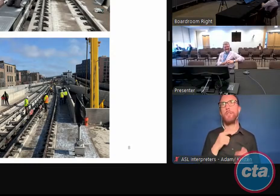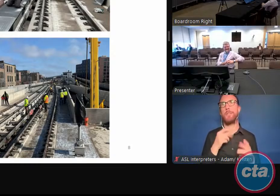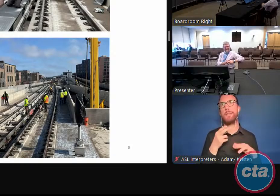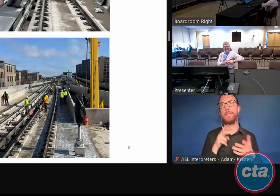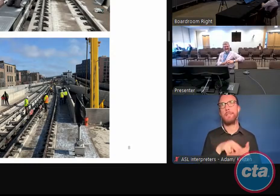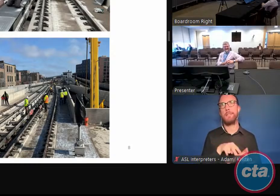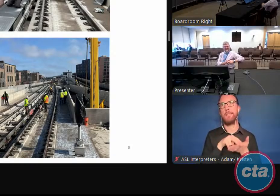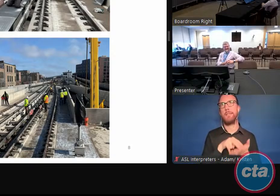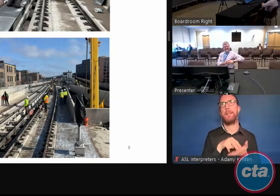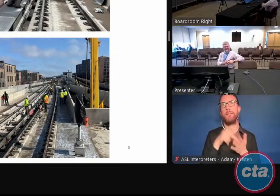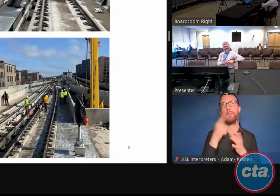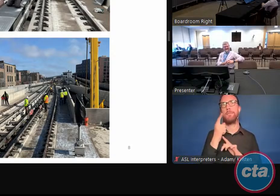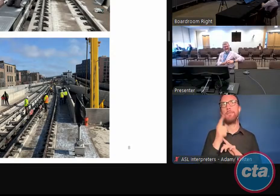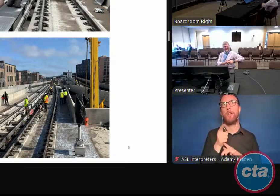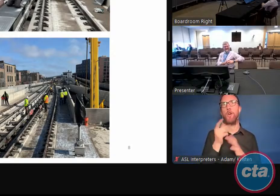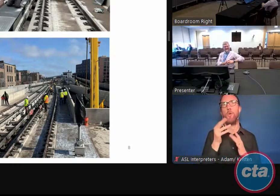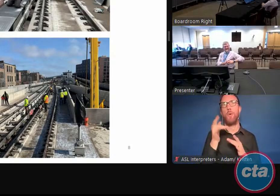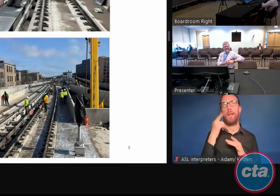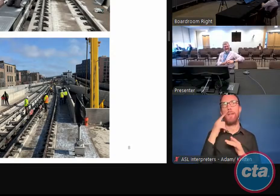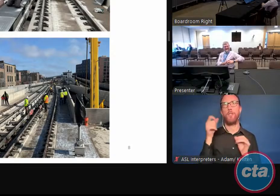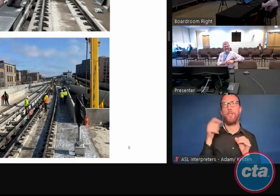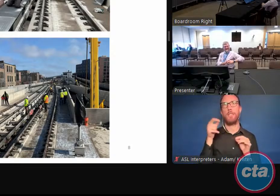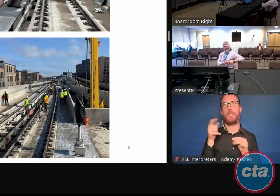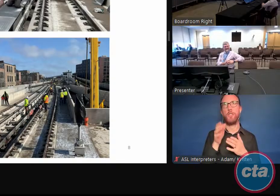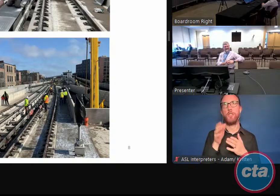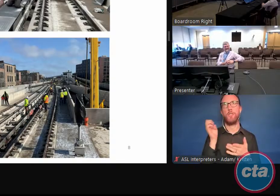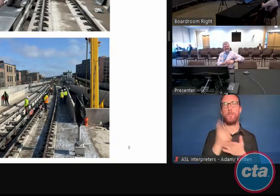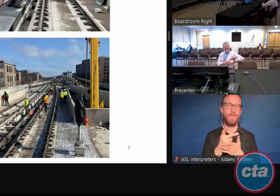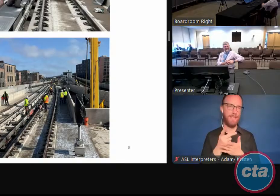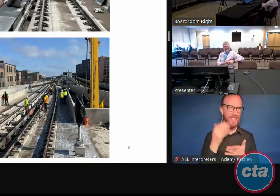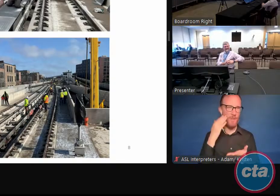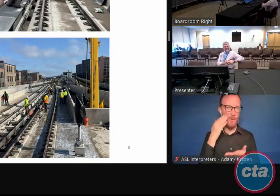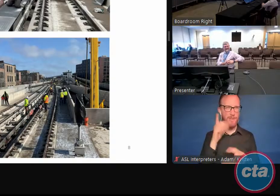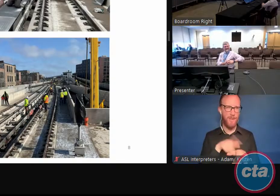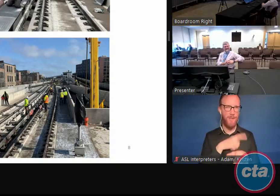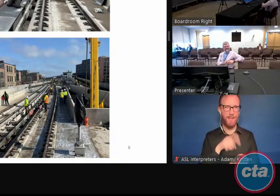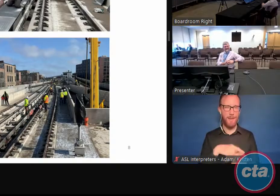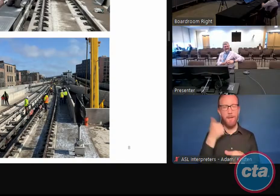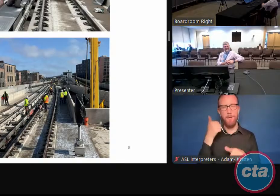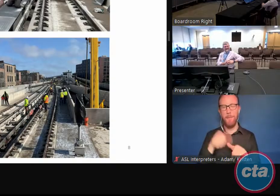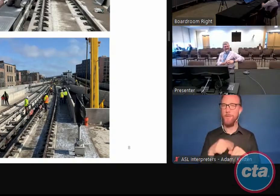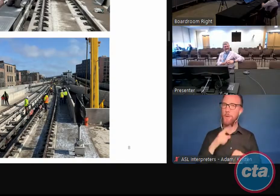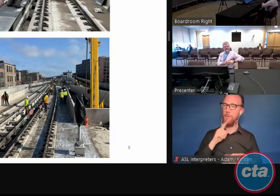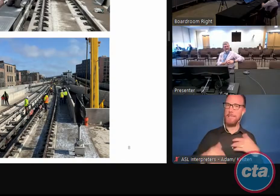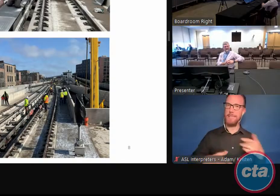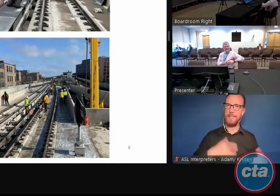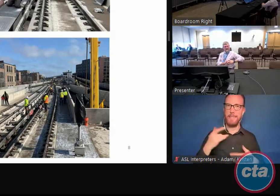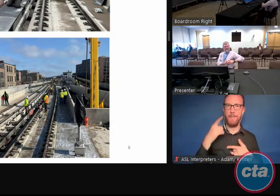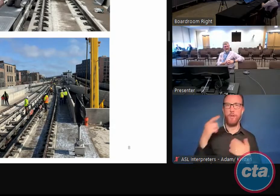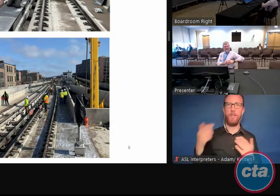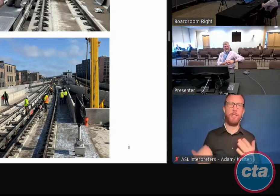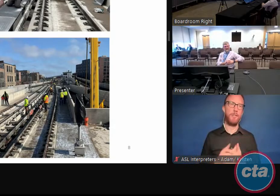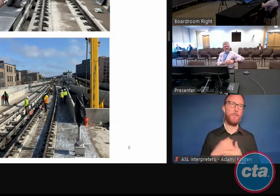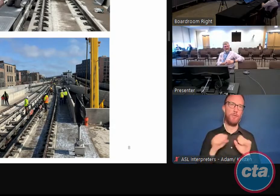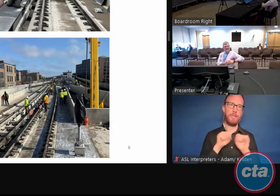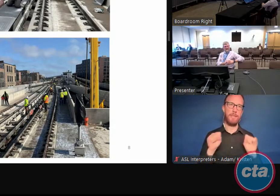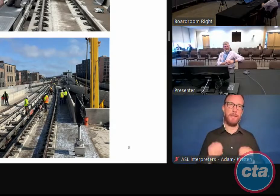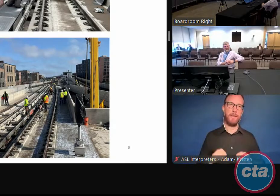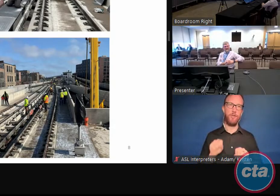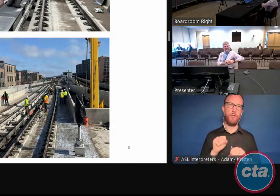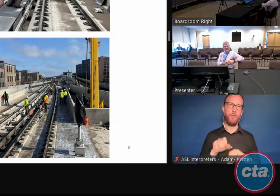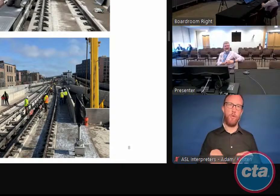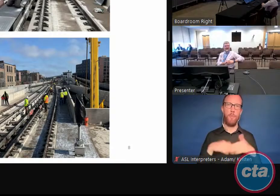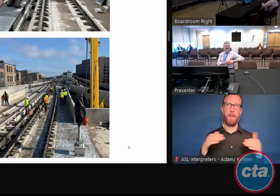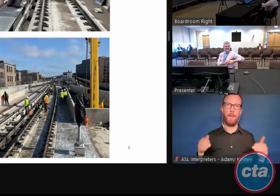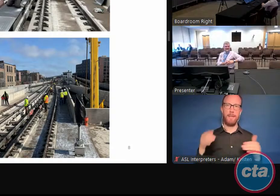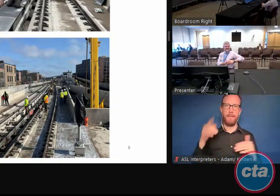clearance. So yeah, like I said, it's a long time coming, but I'm very excited for those stations to open this summer. And like I said, I'm proud of the work that your team has been doing,